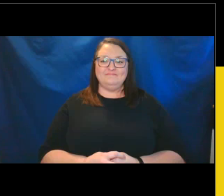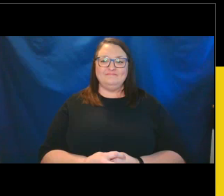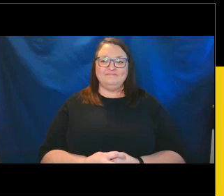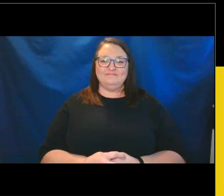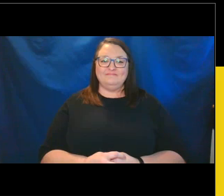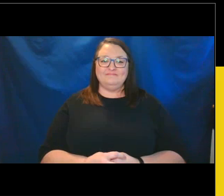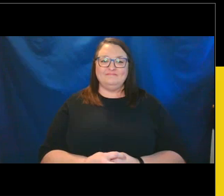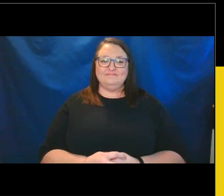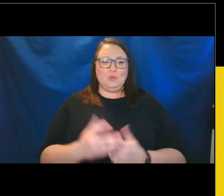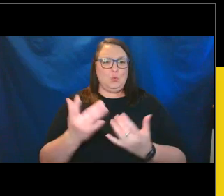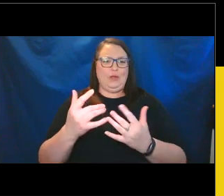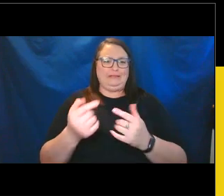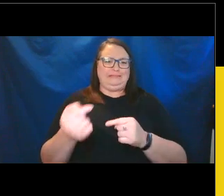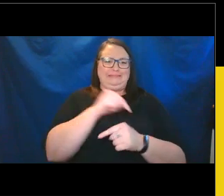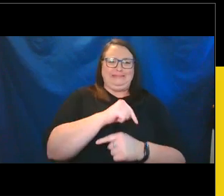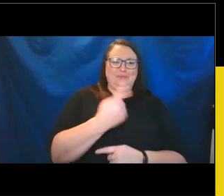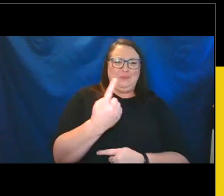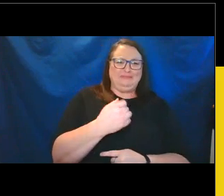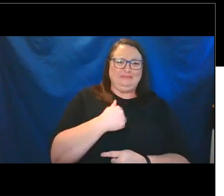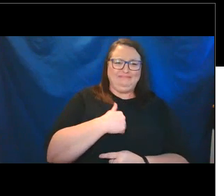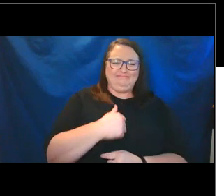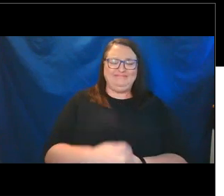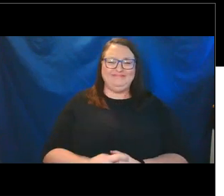Wait, back one.